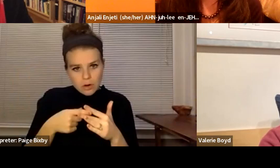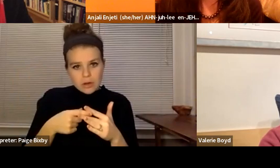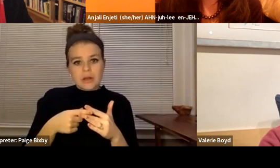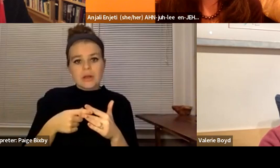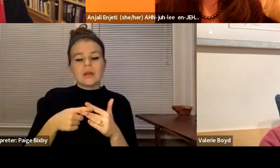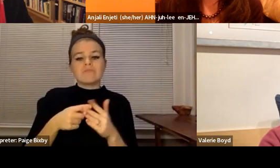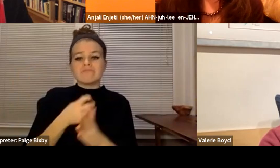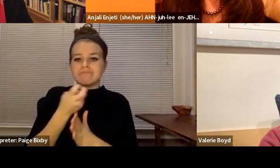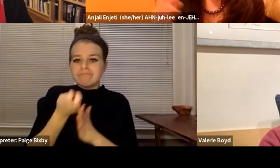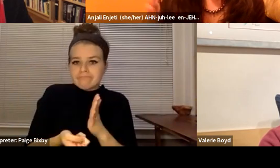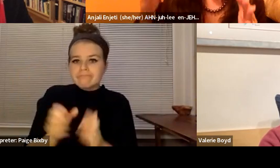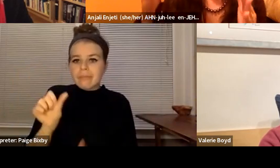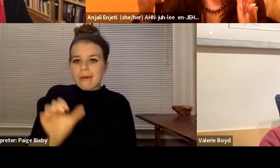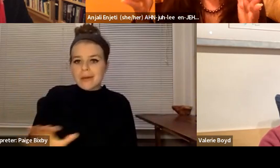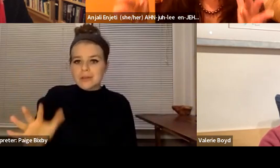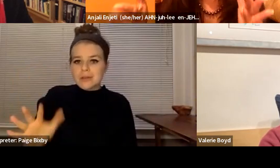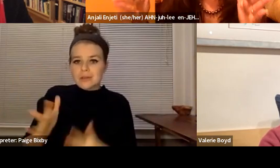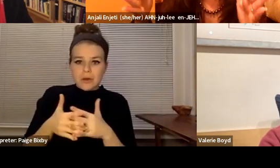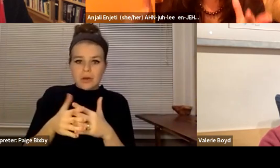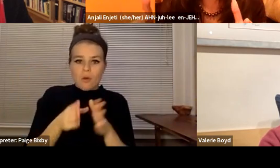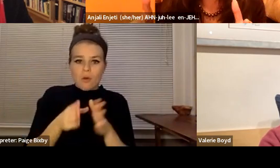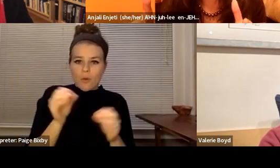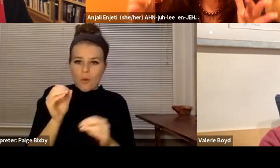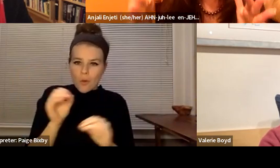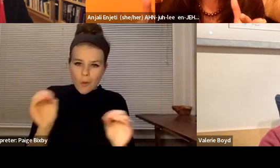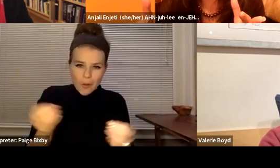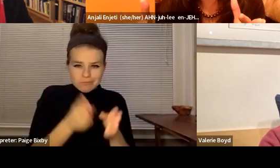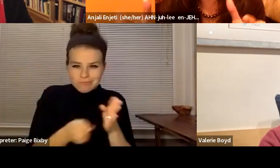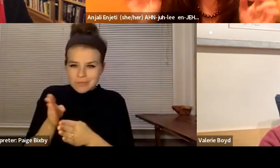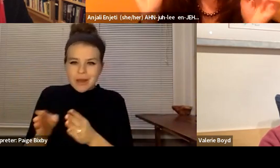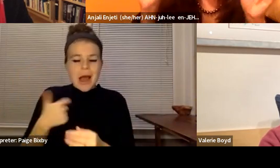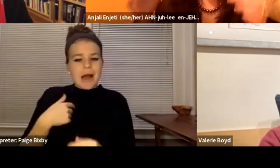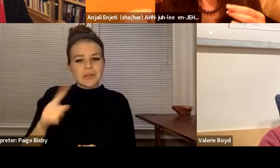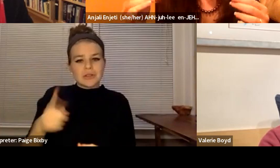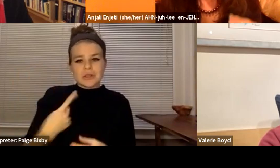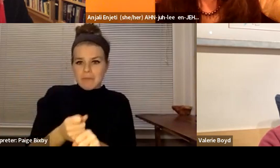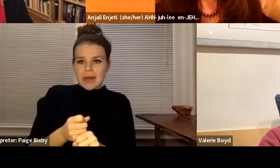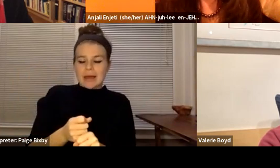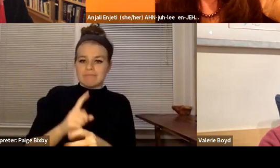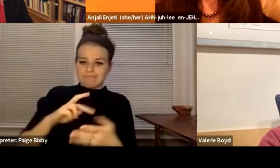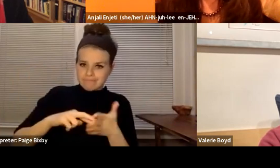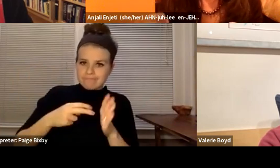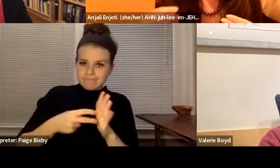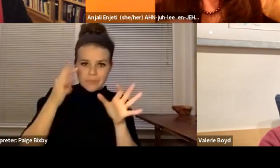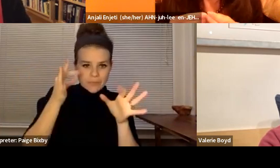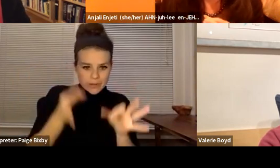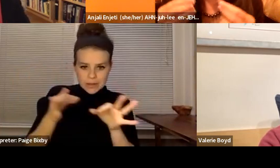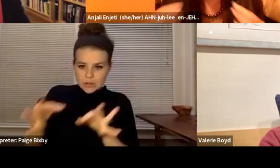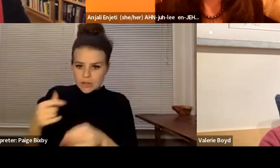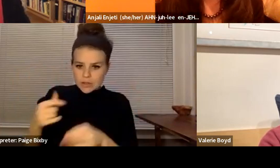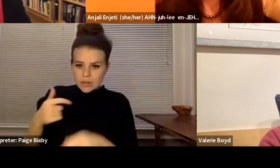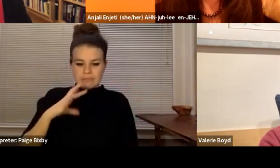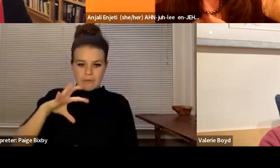American organizing. So I just sort of made some conscious decisions about putting myself in the